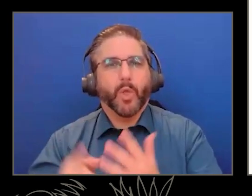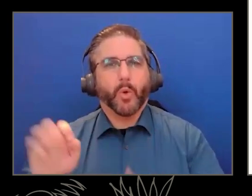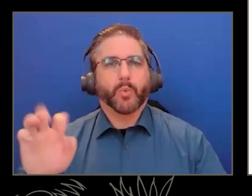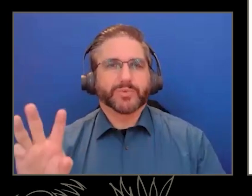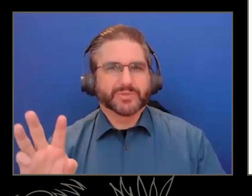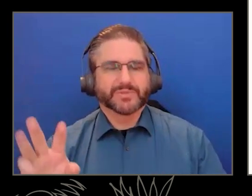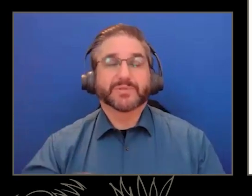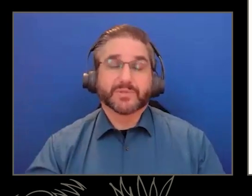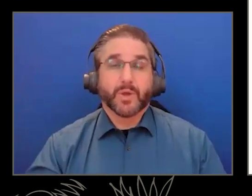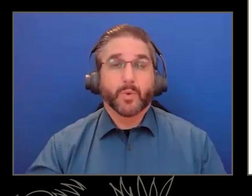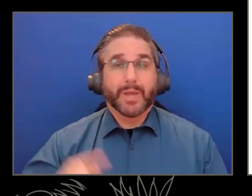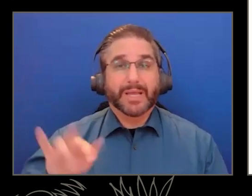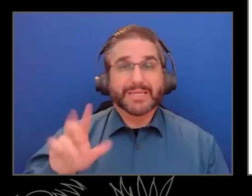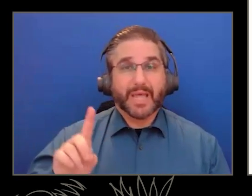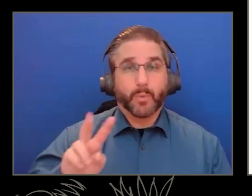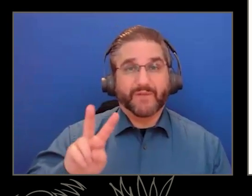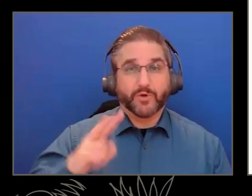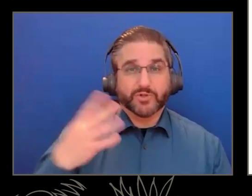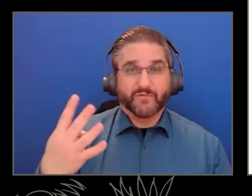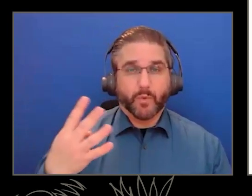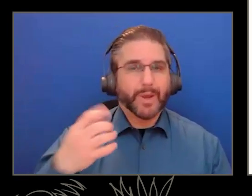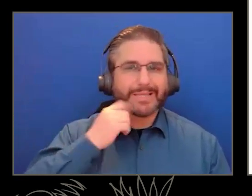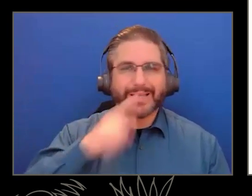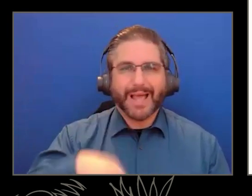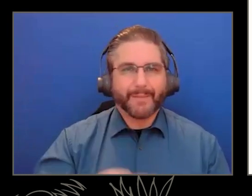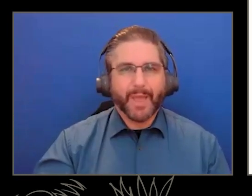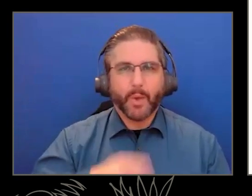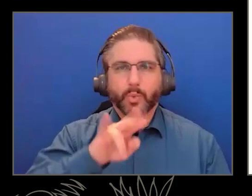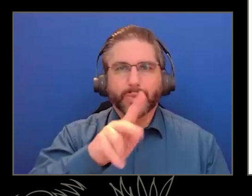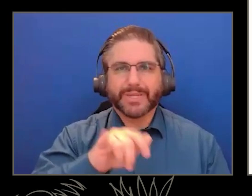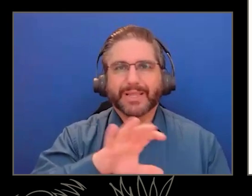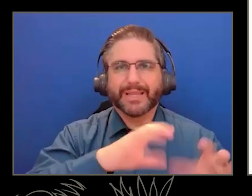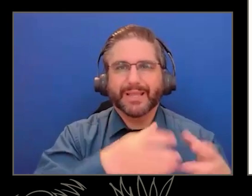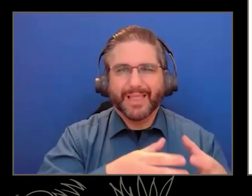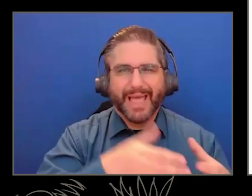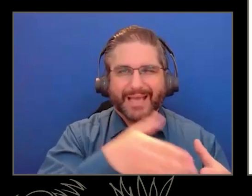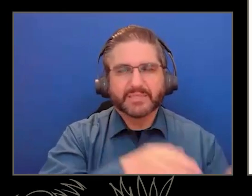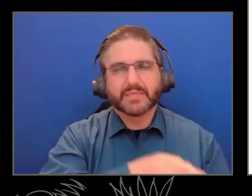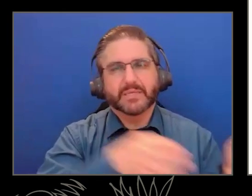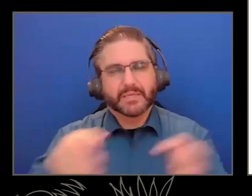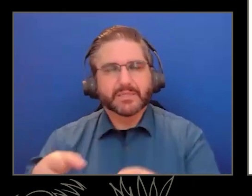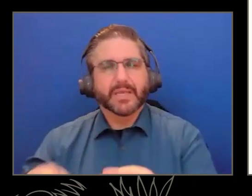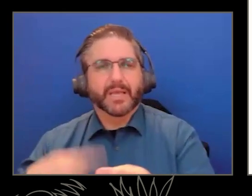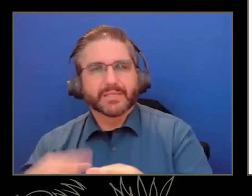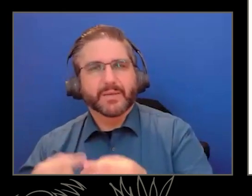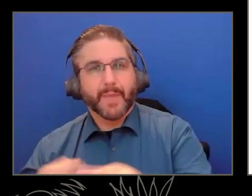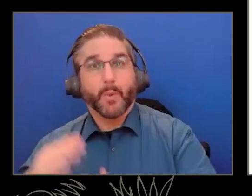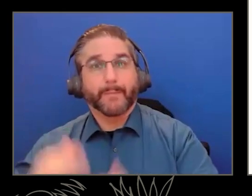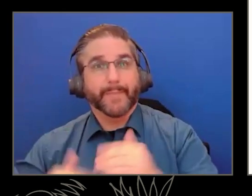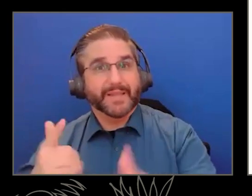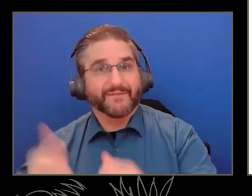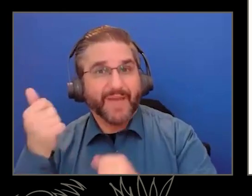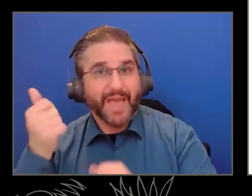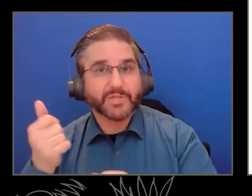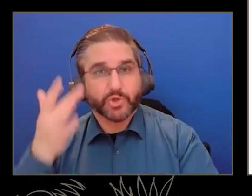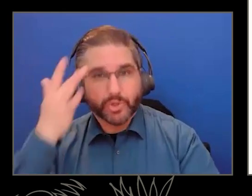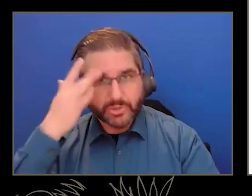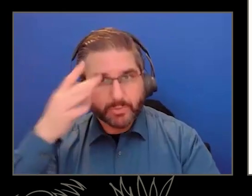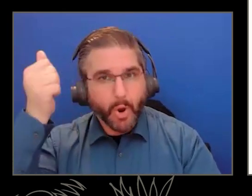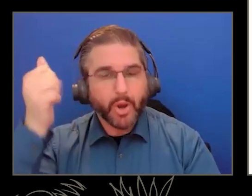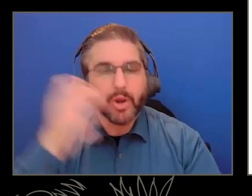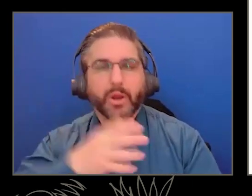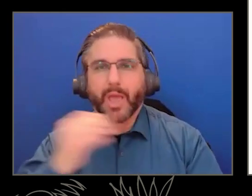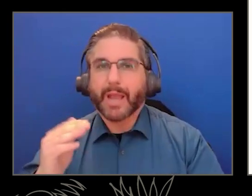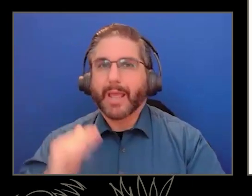Tailwind v4 is less about the utility classes themselves, and it's a lot more about building faster, smarter, and